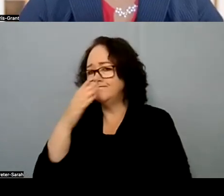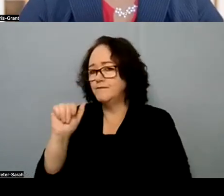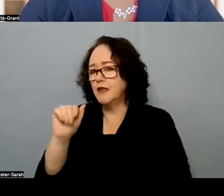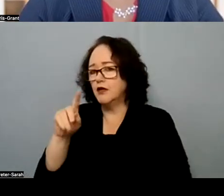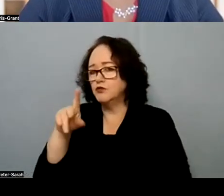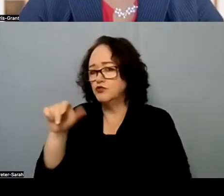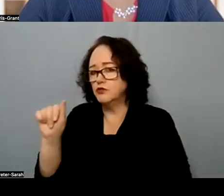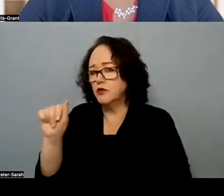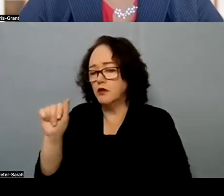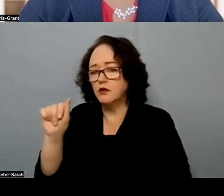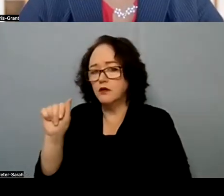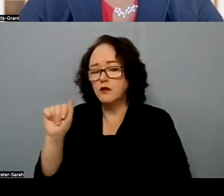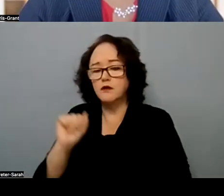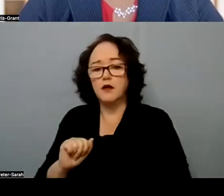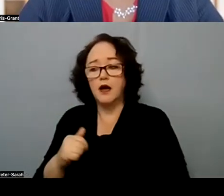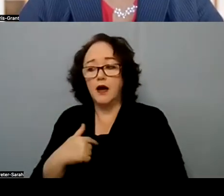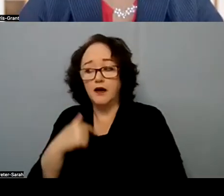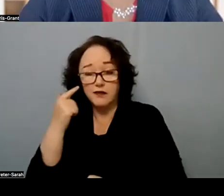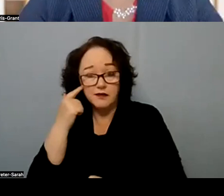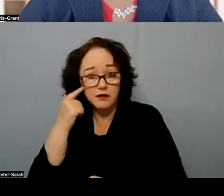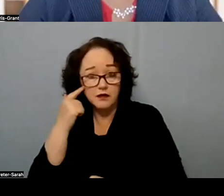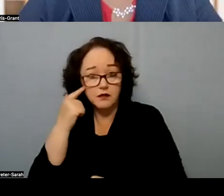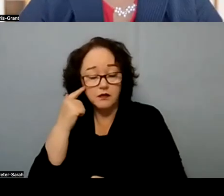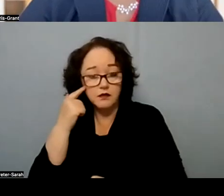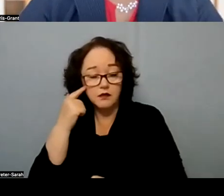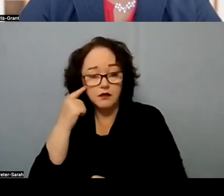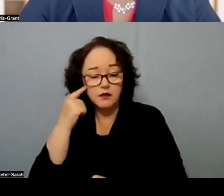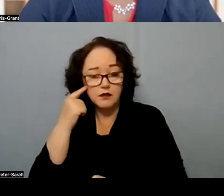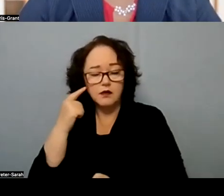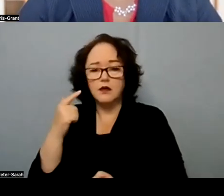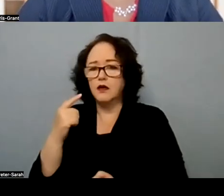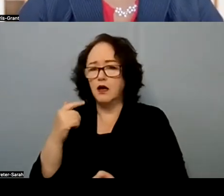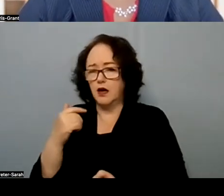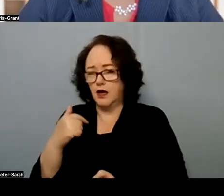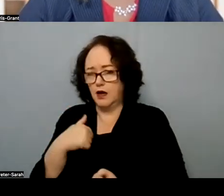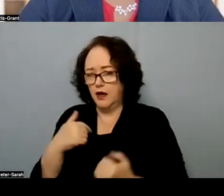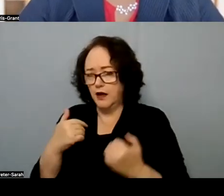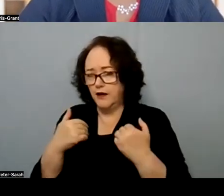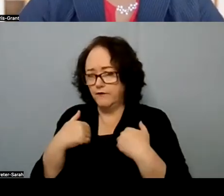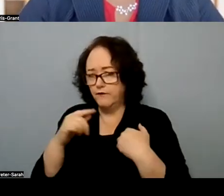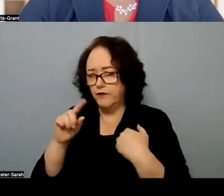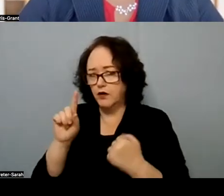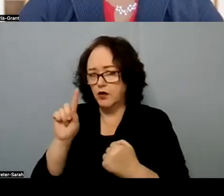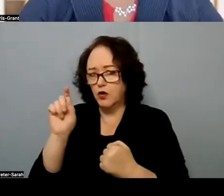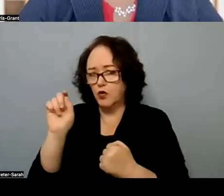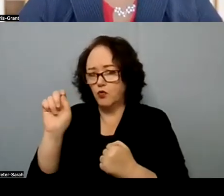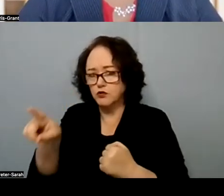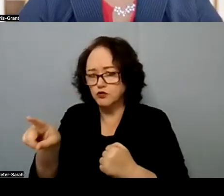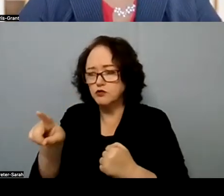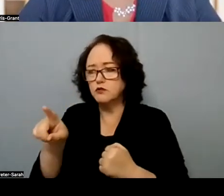Marlena, I think I have a question that I'm going to throw to Andrea from